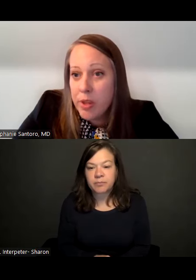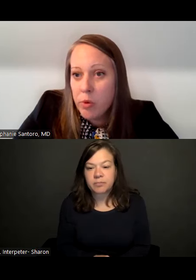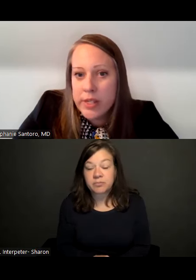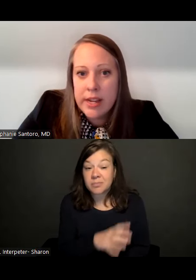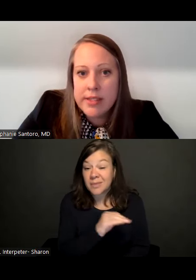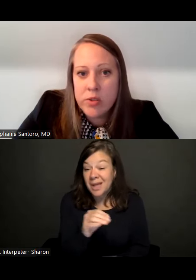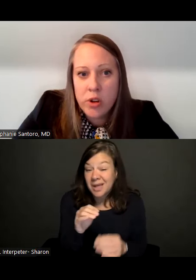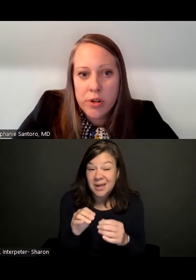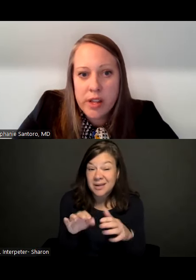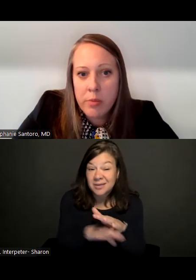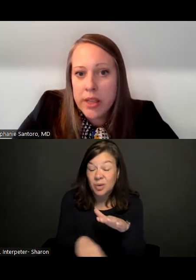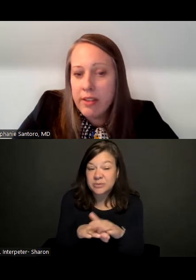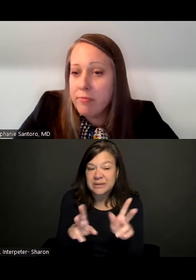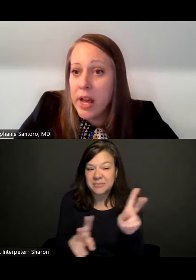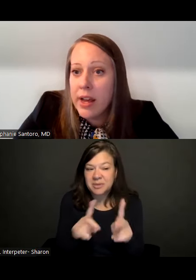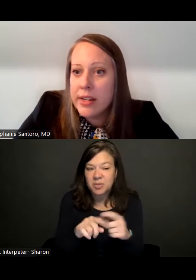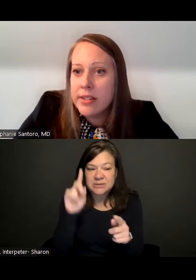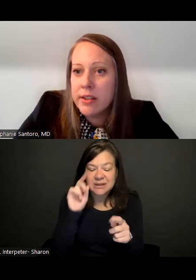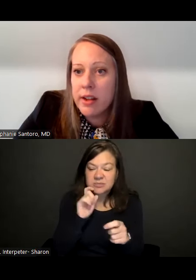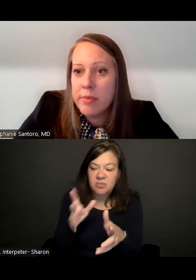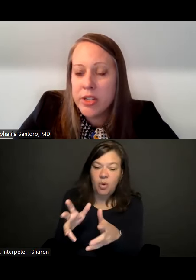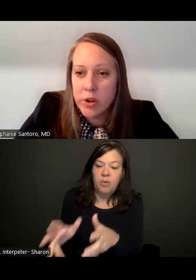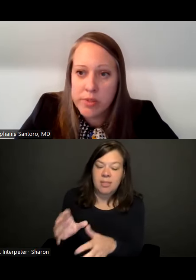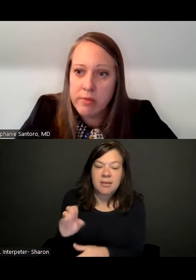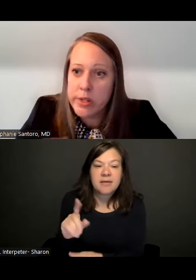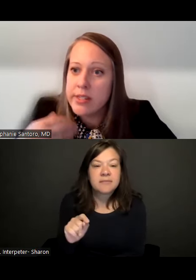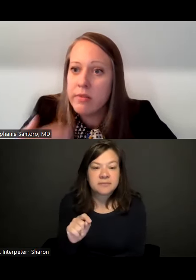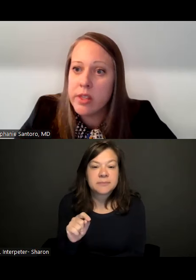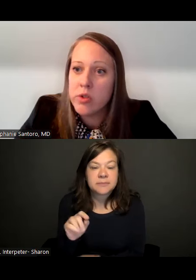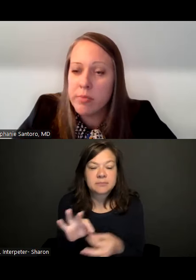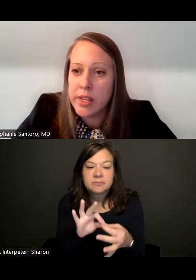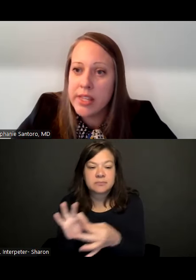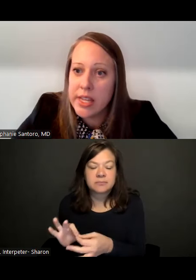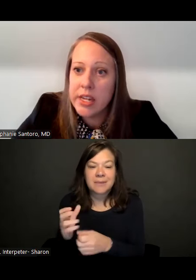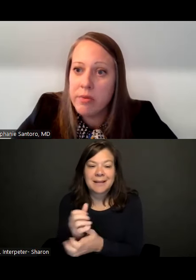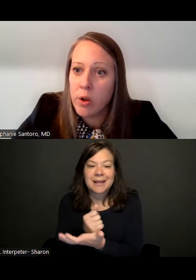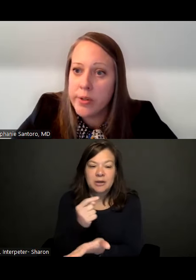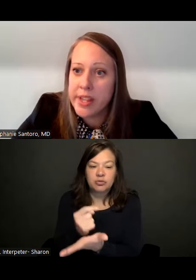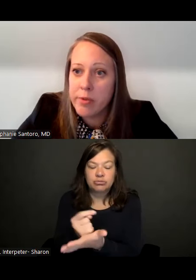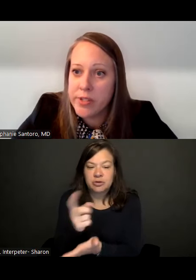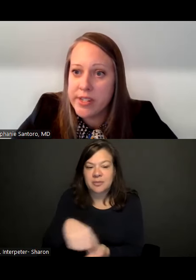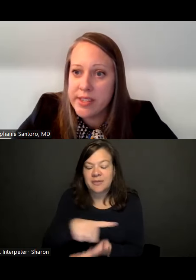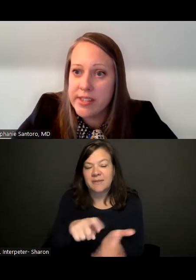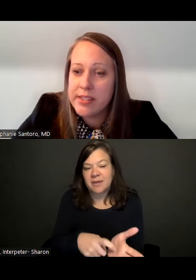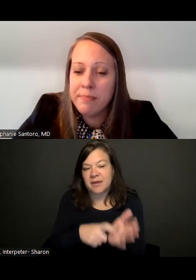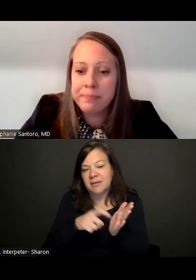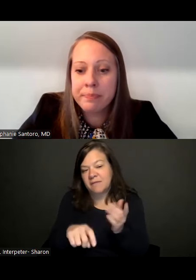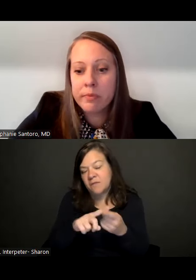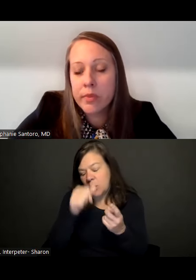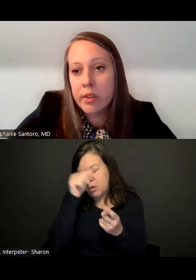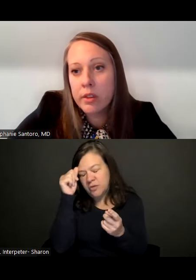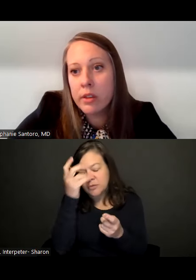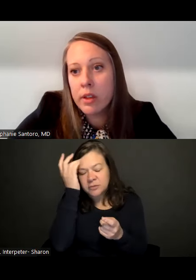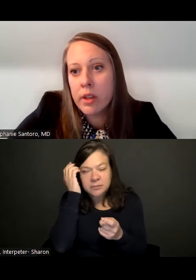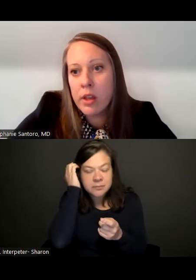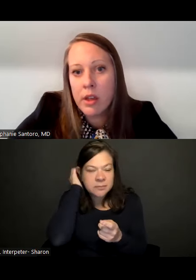ultimately people with Down syndrome are somewhat left behind in terms of receiving the treatment that they need for Alzheimer's disease.